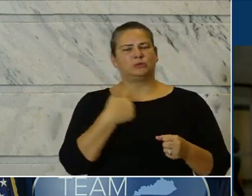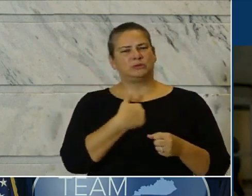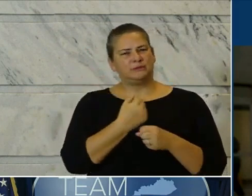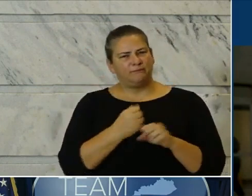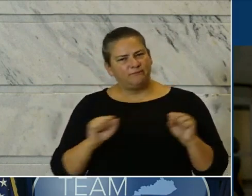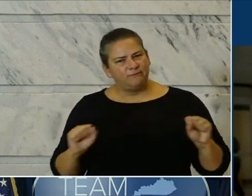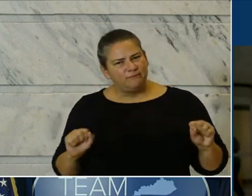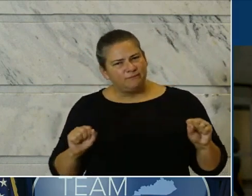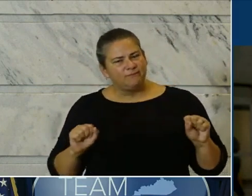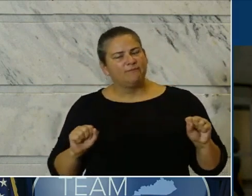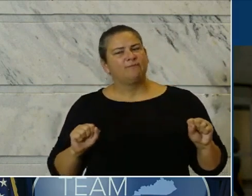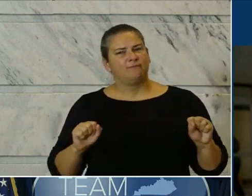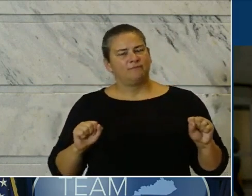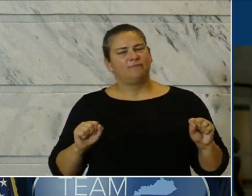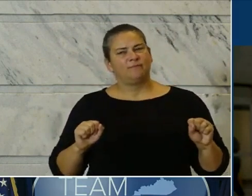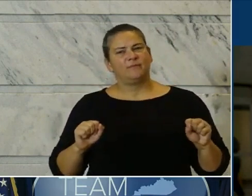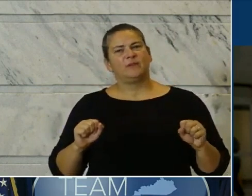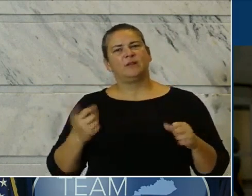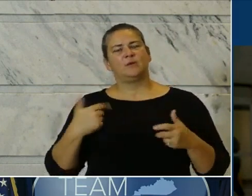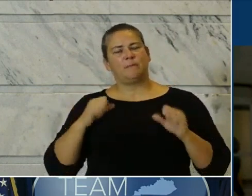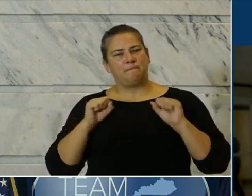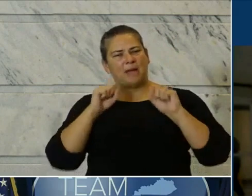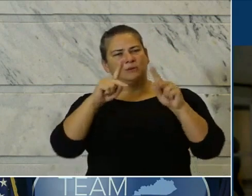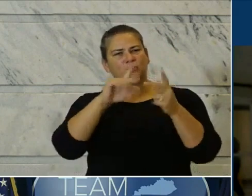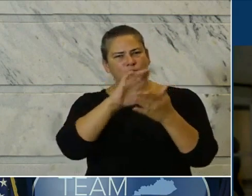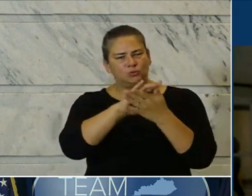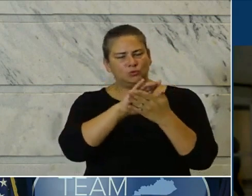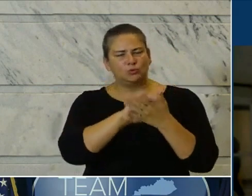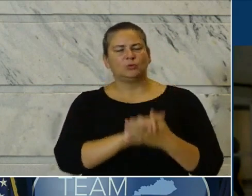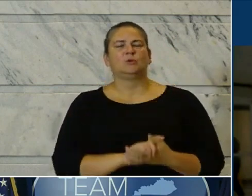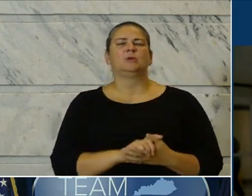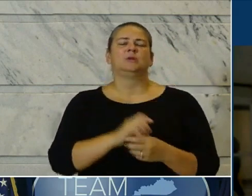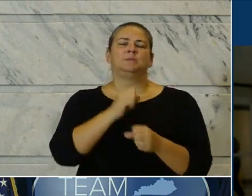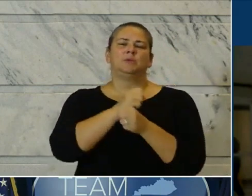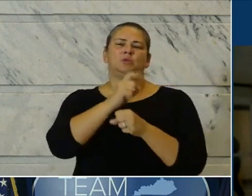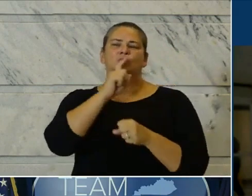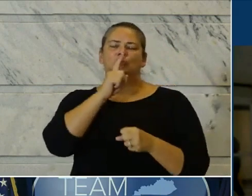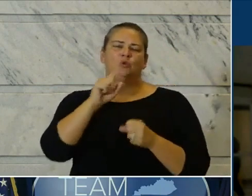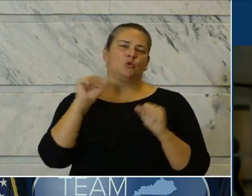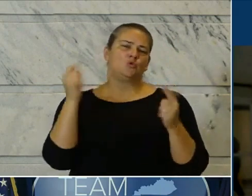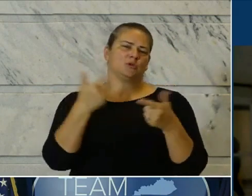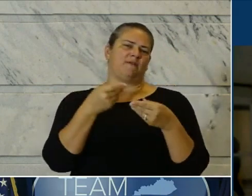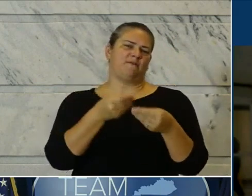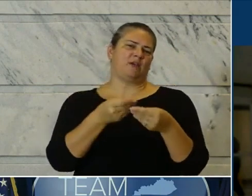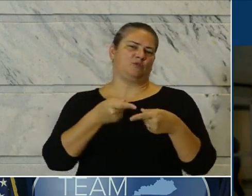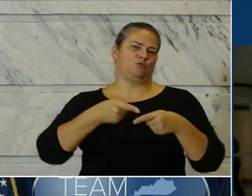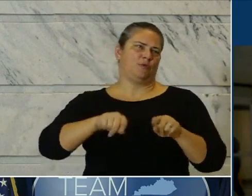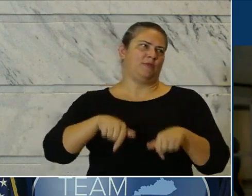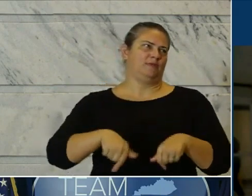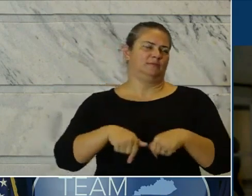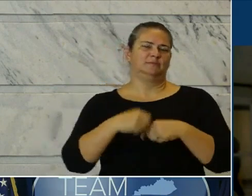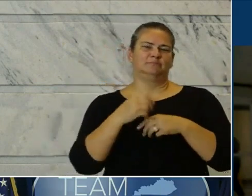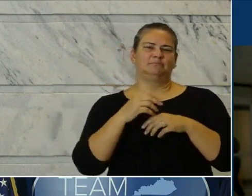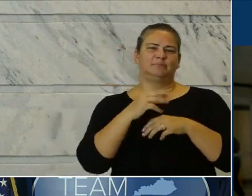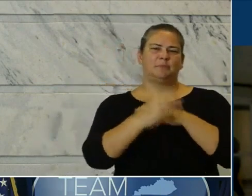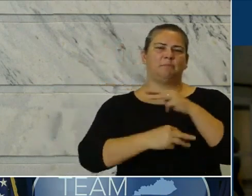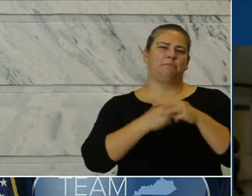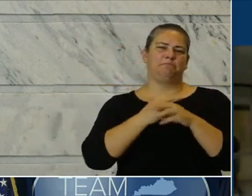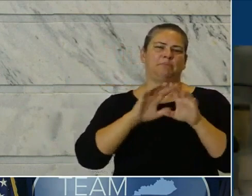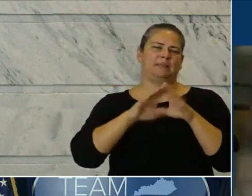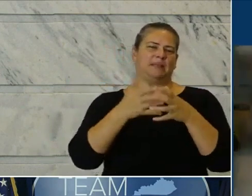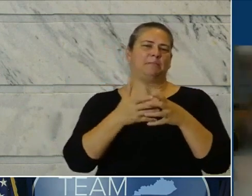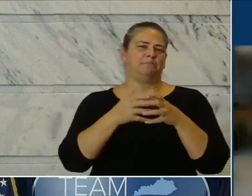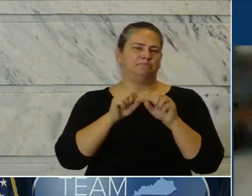safe in this return to school, and for those who are ensuring that everybody is fed during this pandemic. The